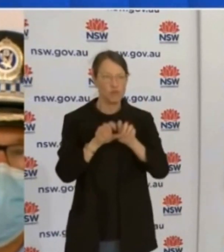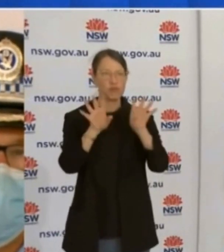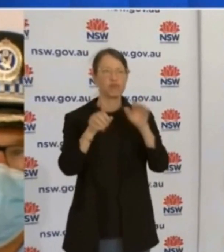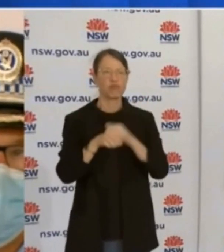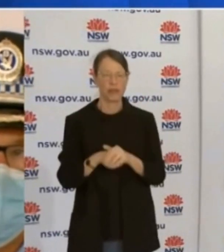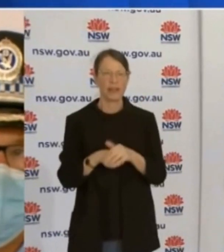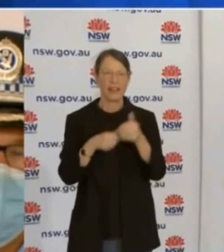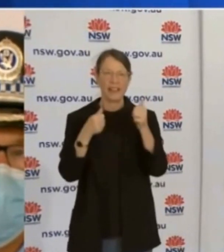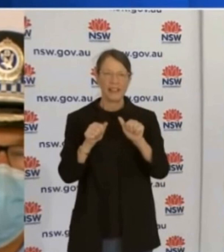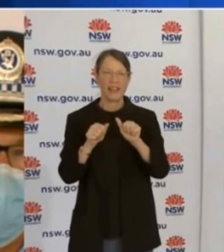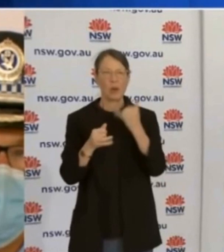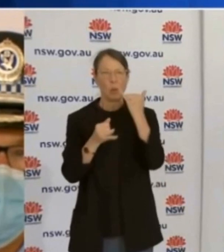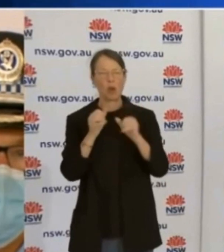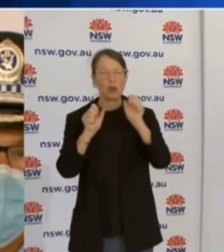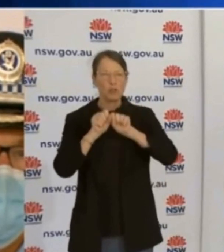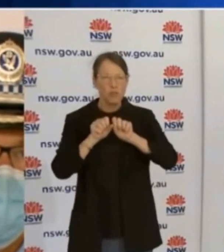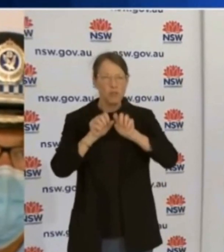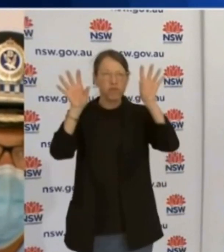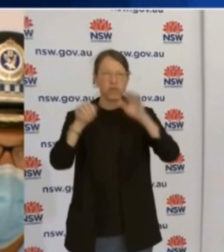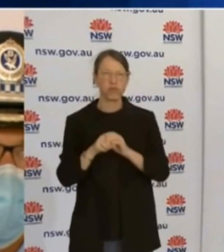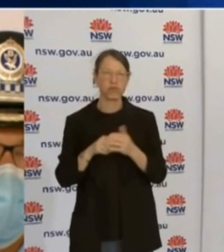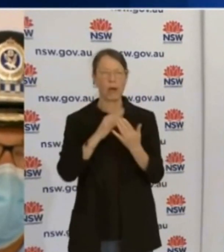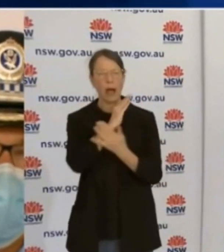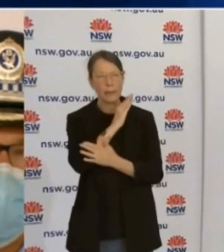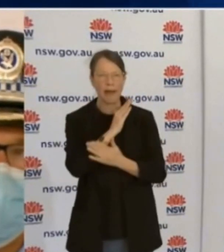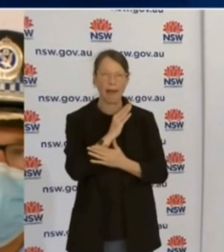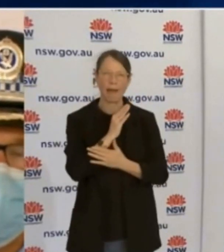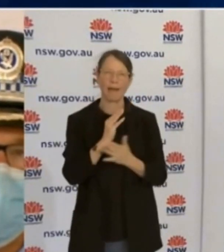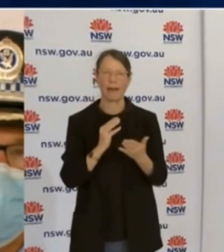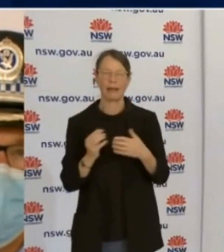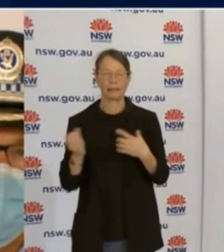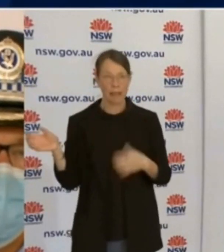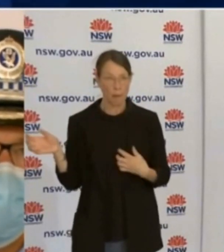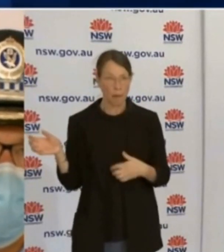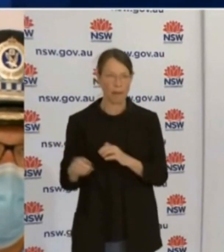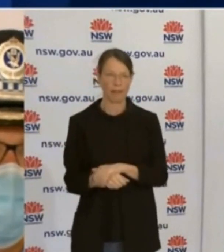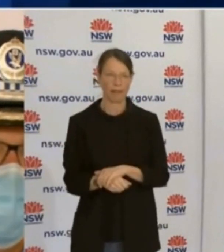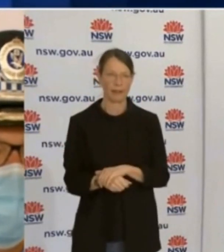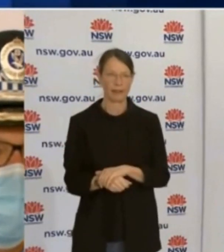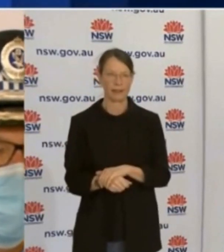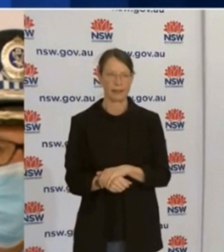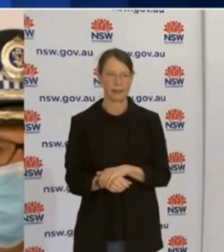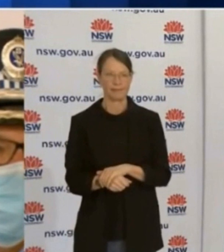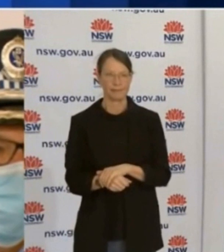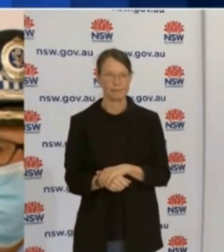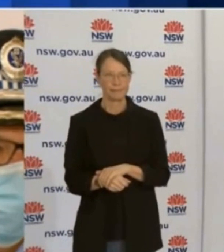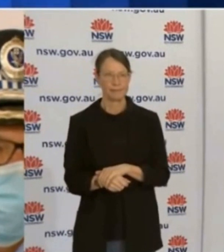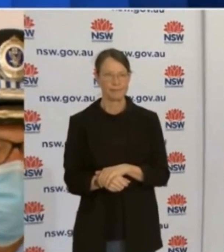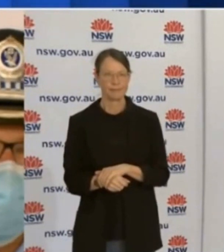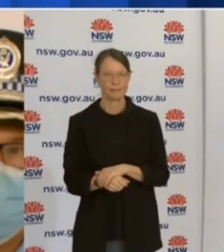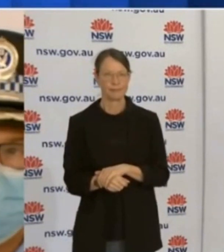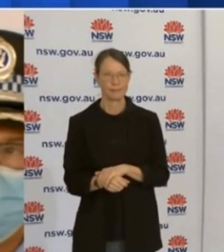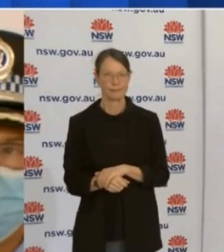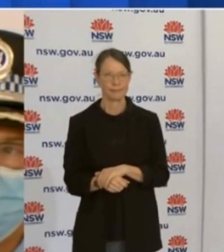distributed itself up to Armidale and to Tamworth. My frustration here is that you'd have to